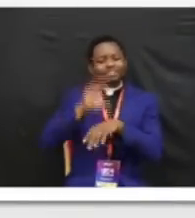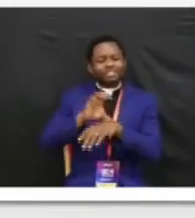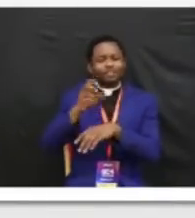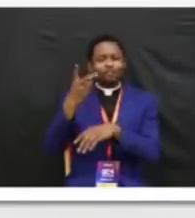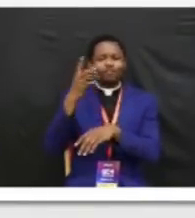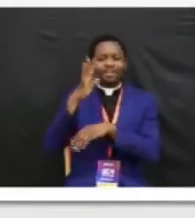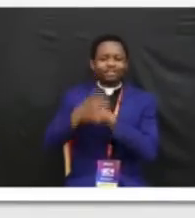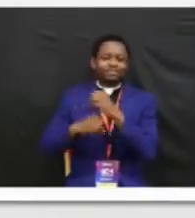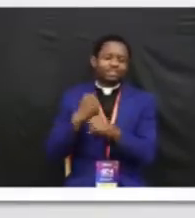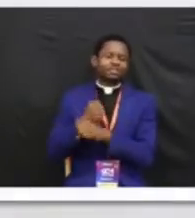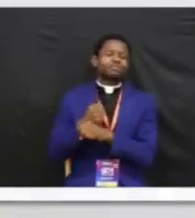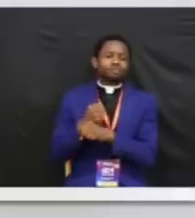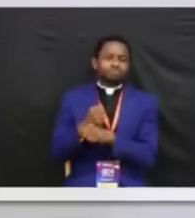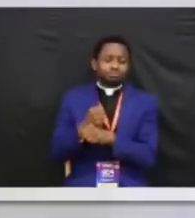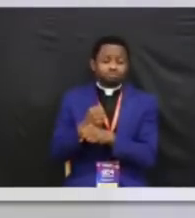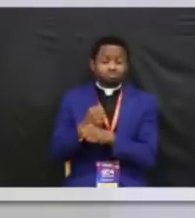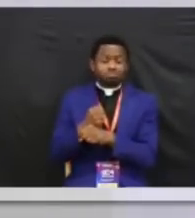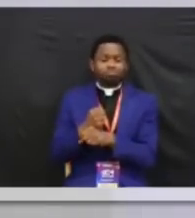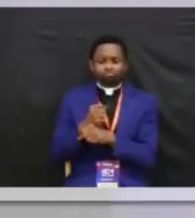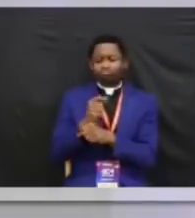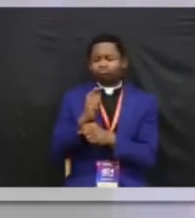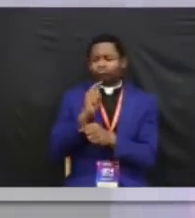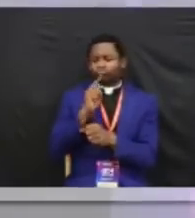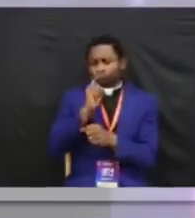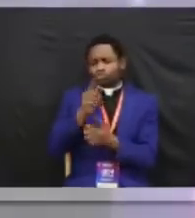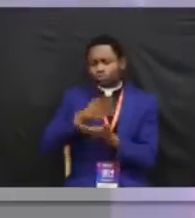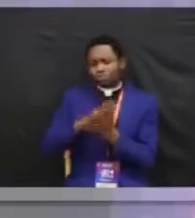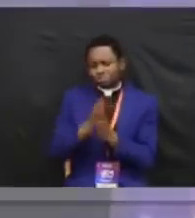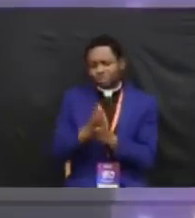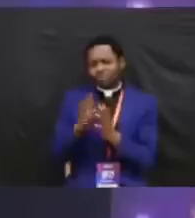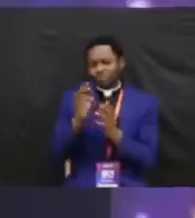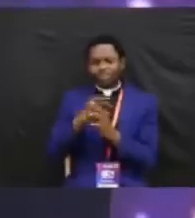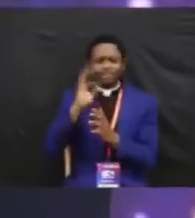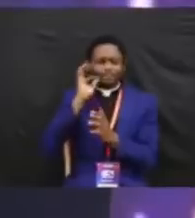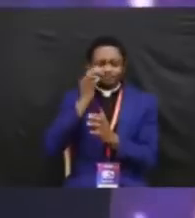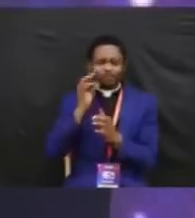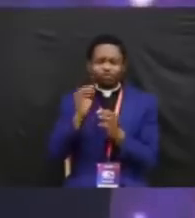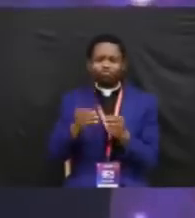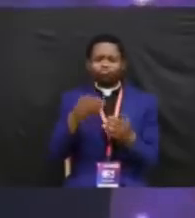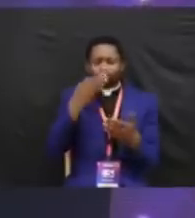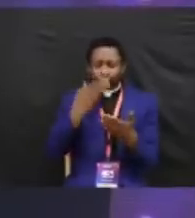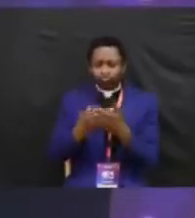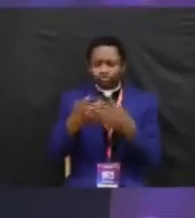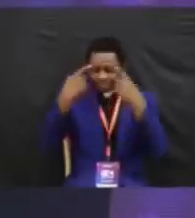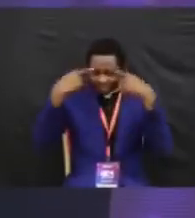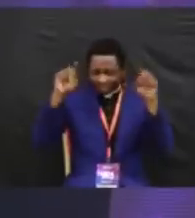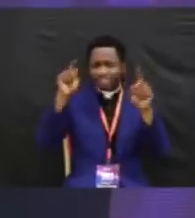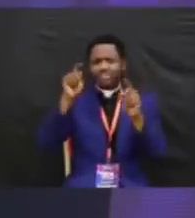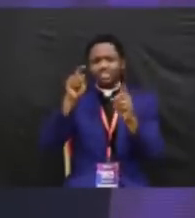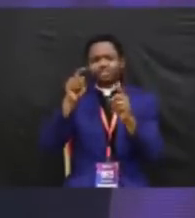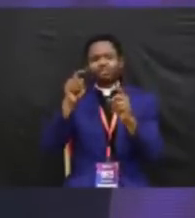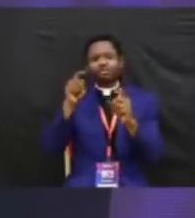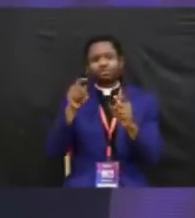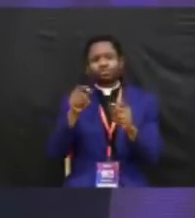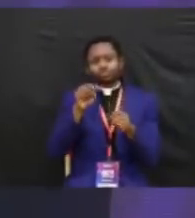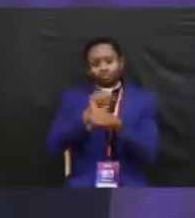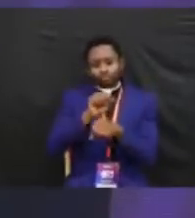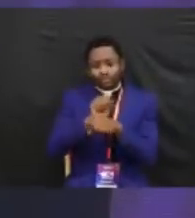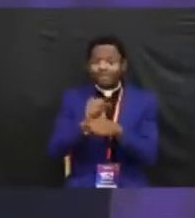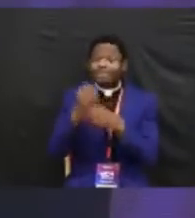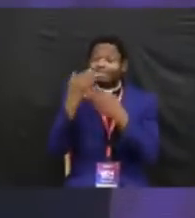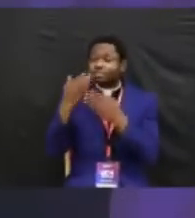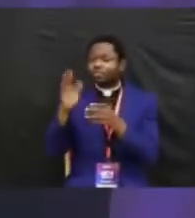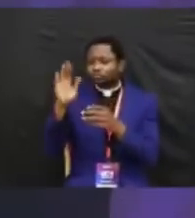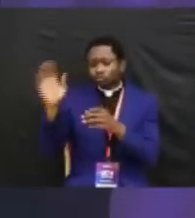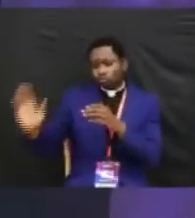years. It has been a fruitful journey thus far. Thanks to your tremendous support to the almighty